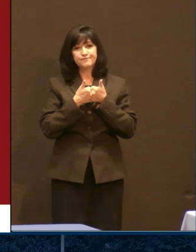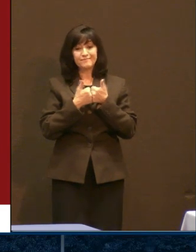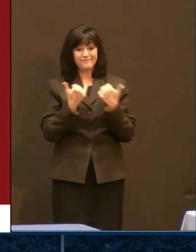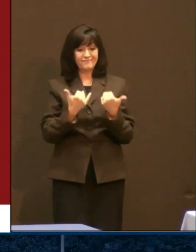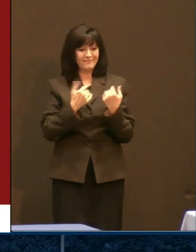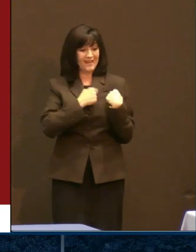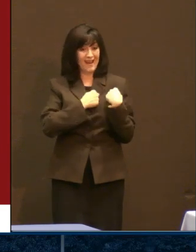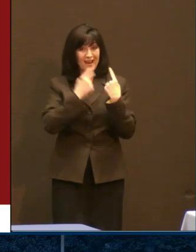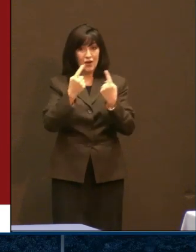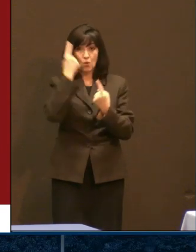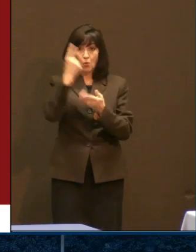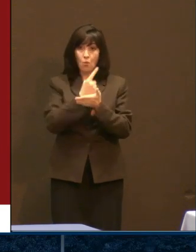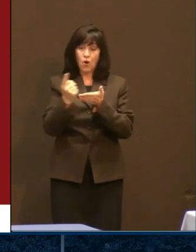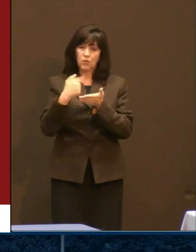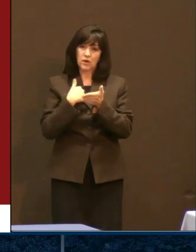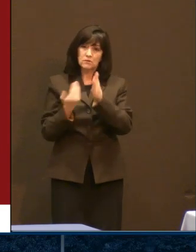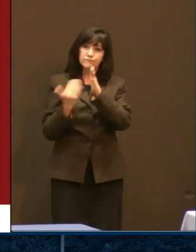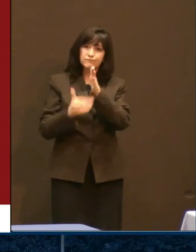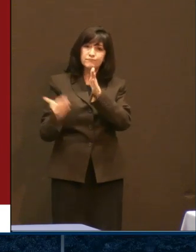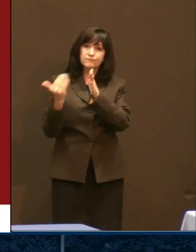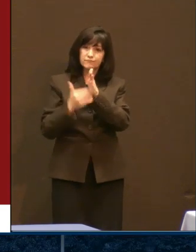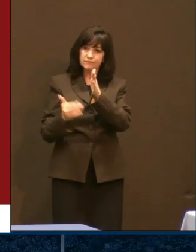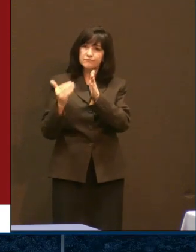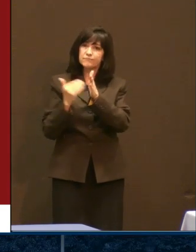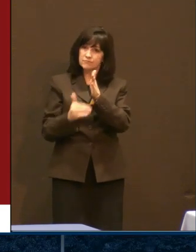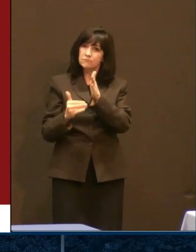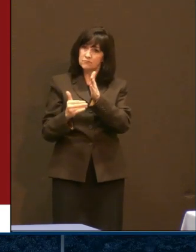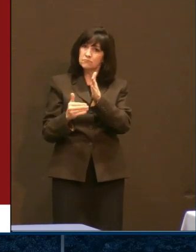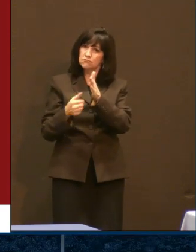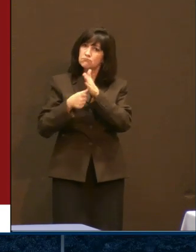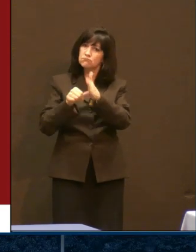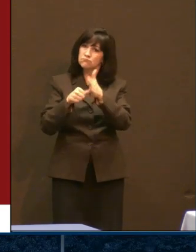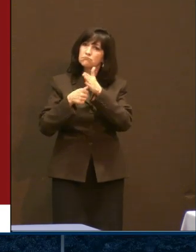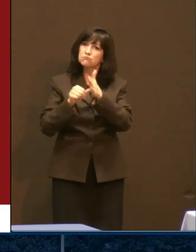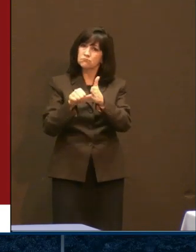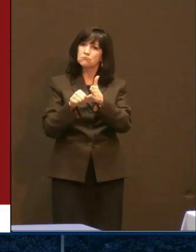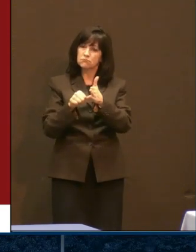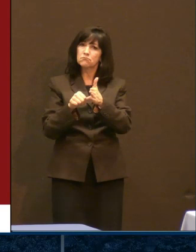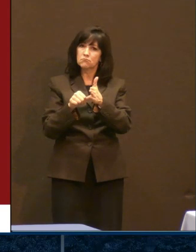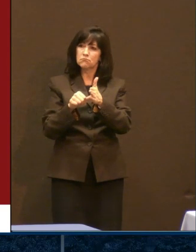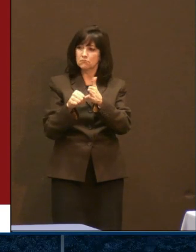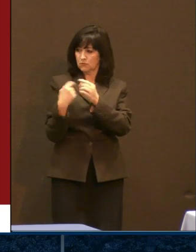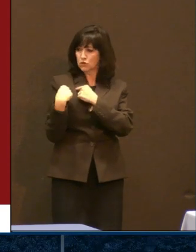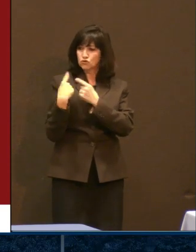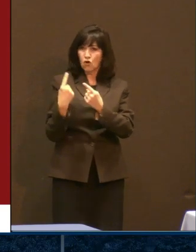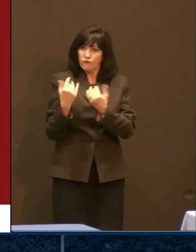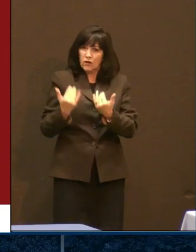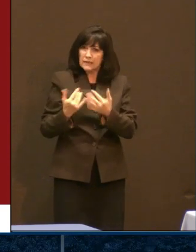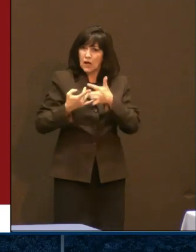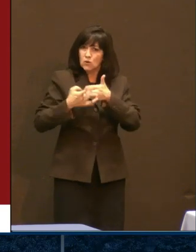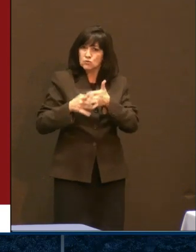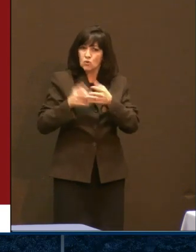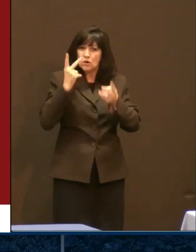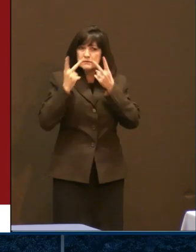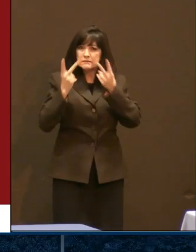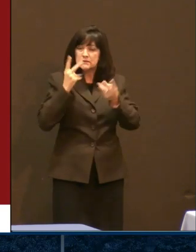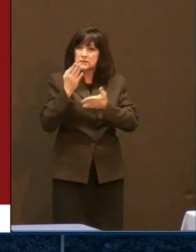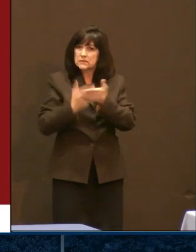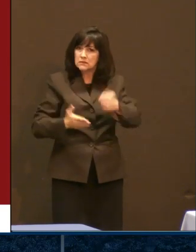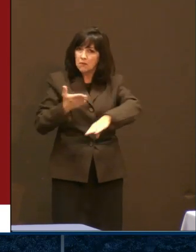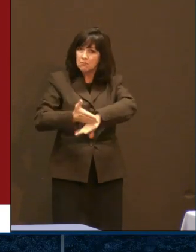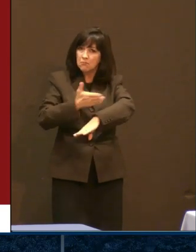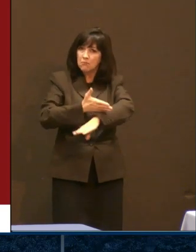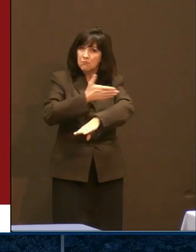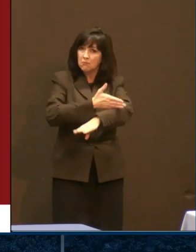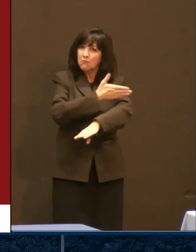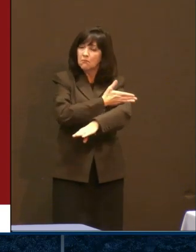week or so now, is that we've seen some real success in our efforts to flatten the curve, if you will. Mm-hmm. The cooperation that